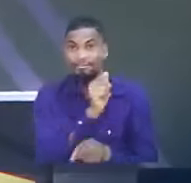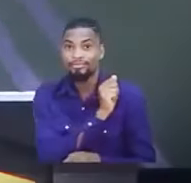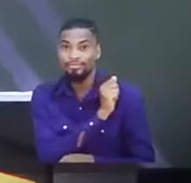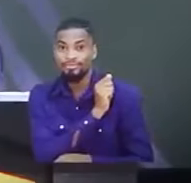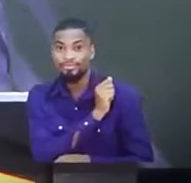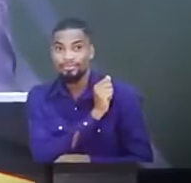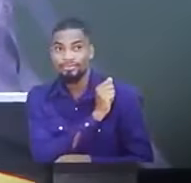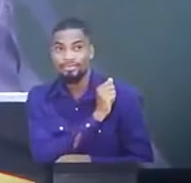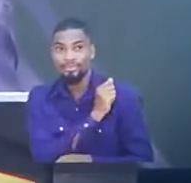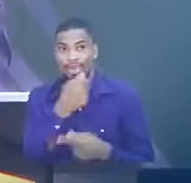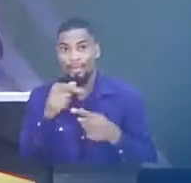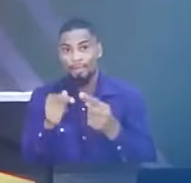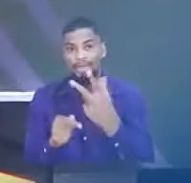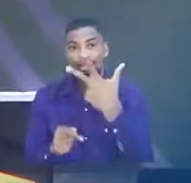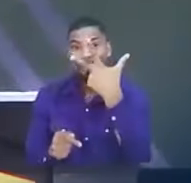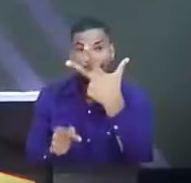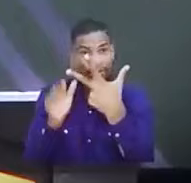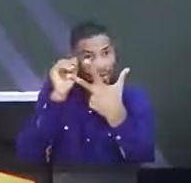son